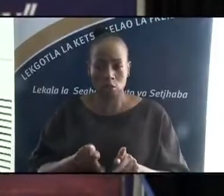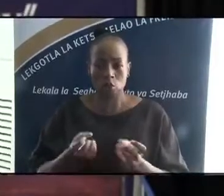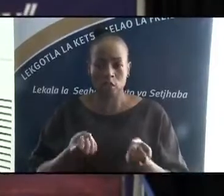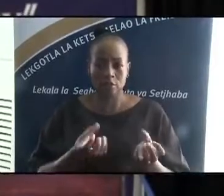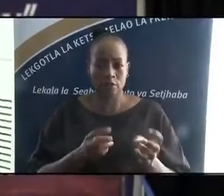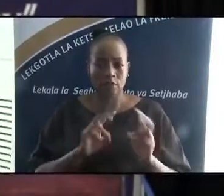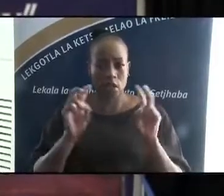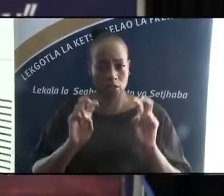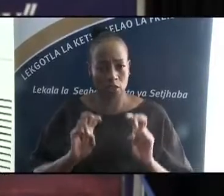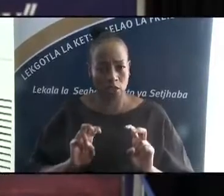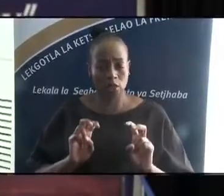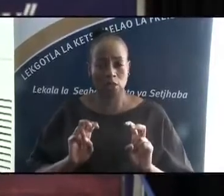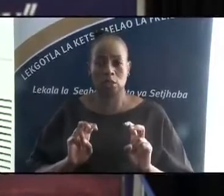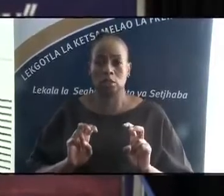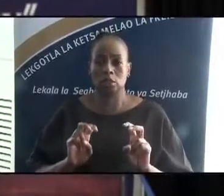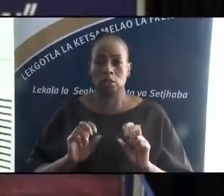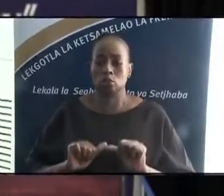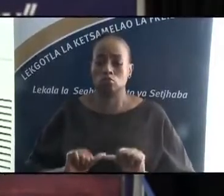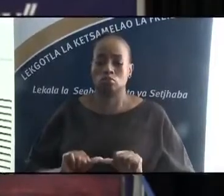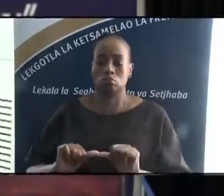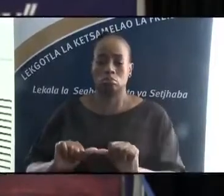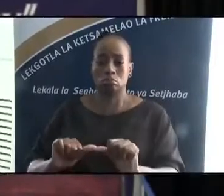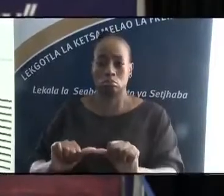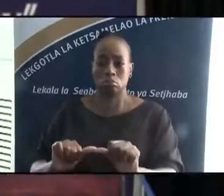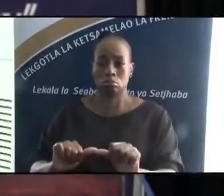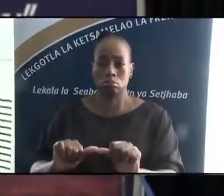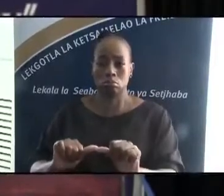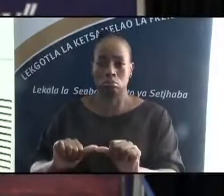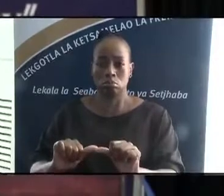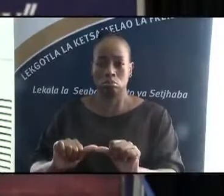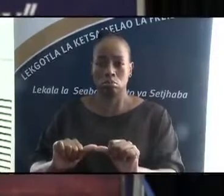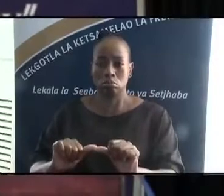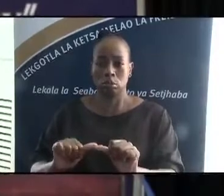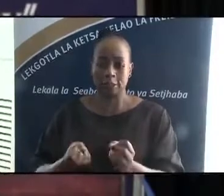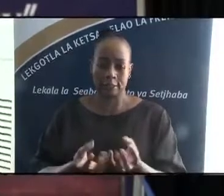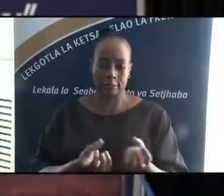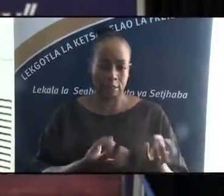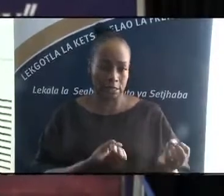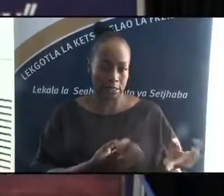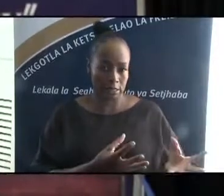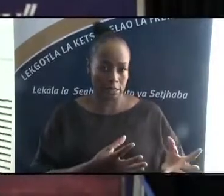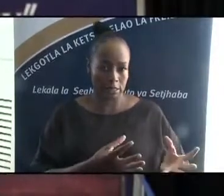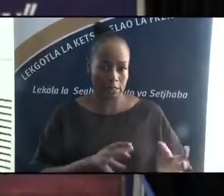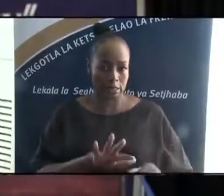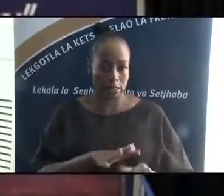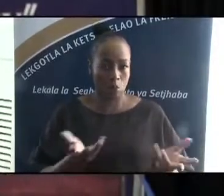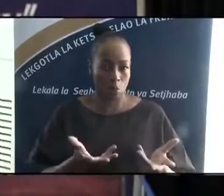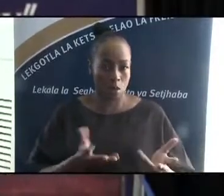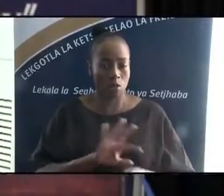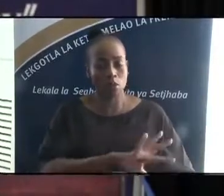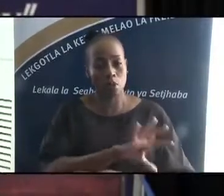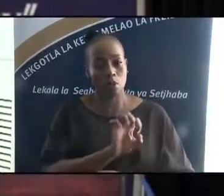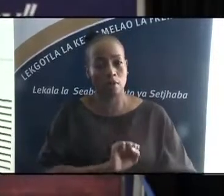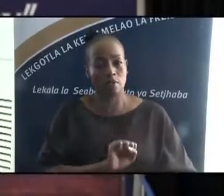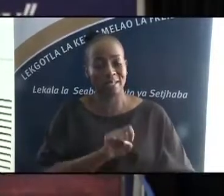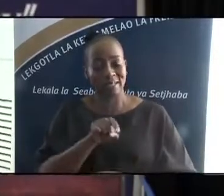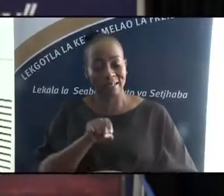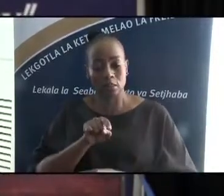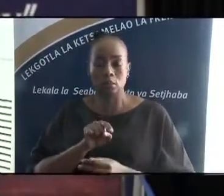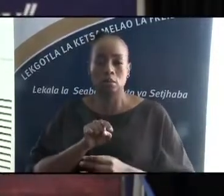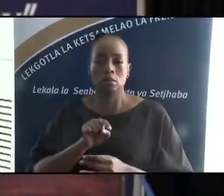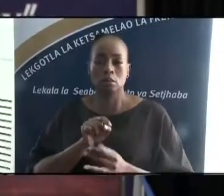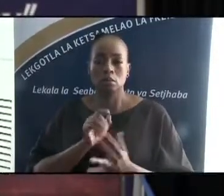address electricity sustainably and sustainable supply shortage in South Africa. This